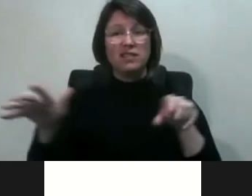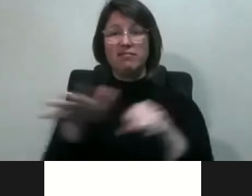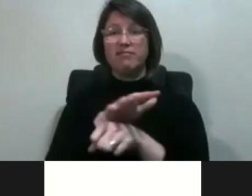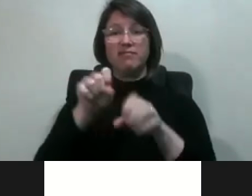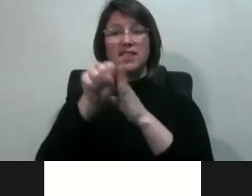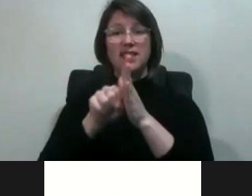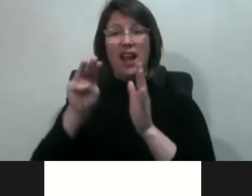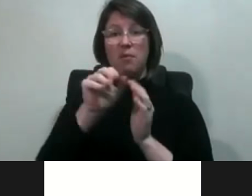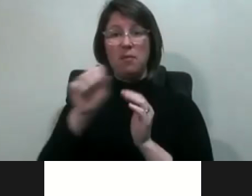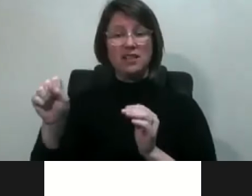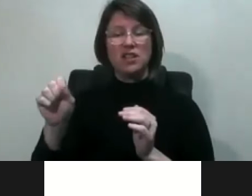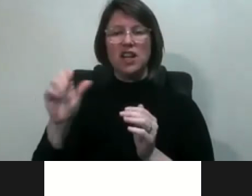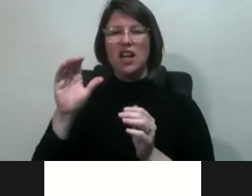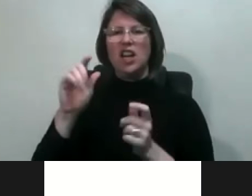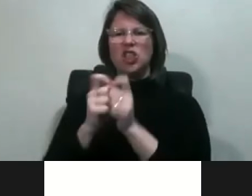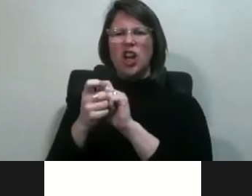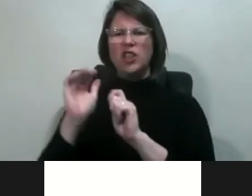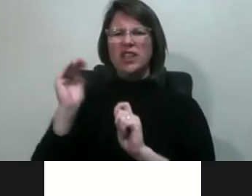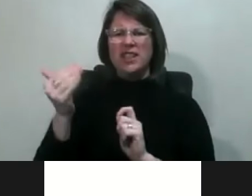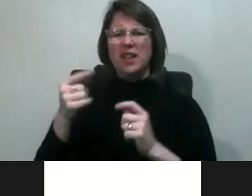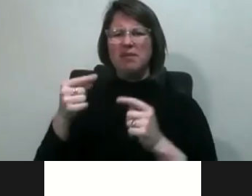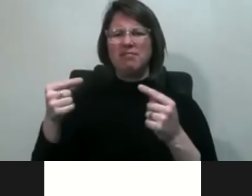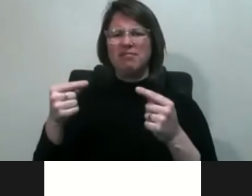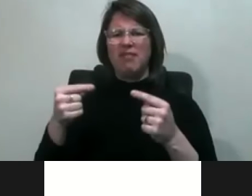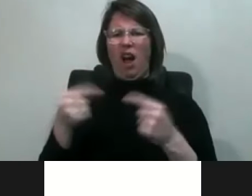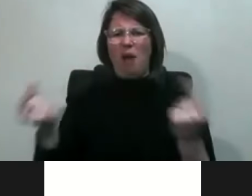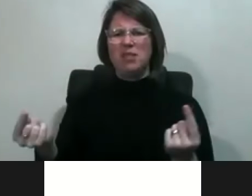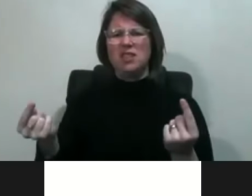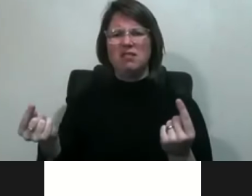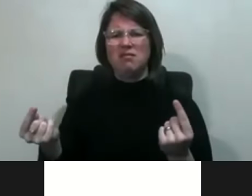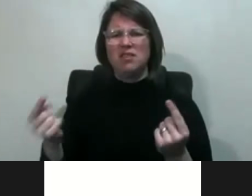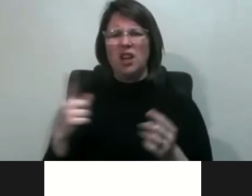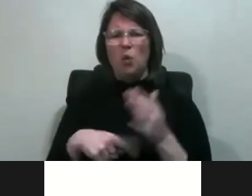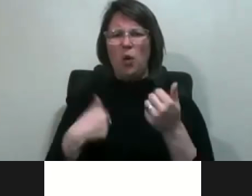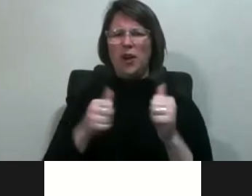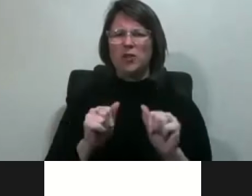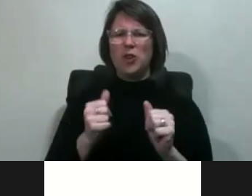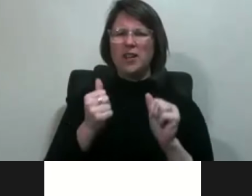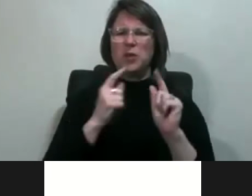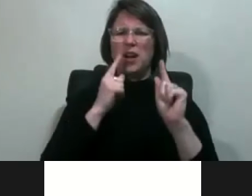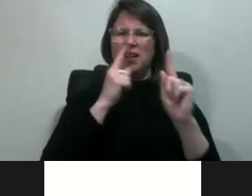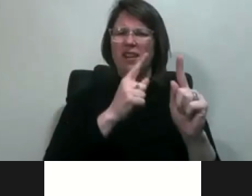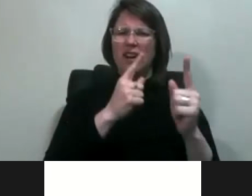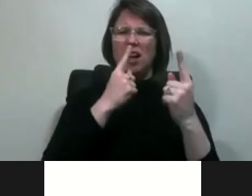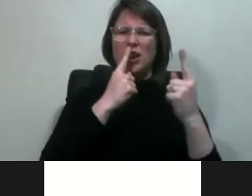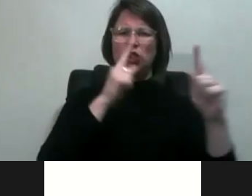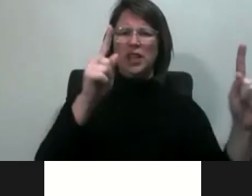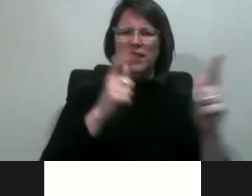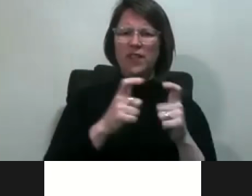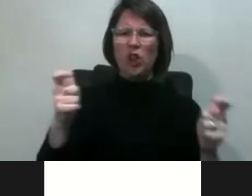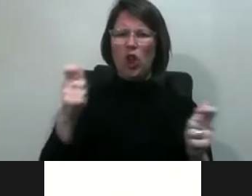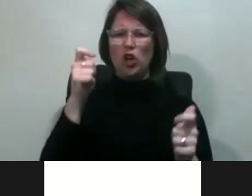these changes seem somewhat counterintuitive to what we are trying to achieve in terms of larger